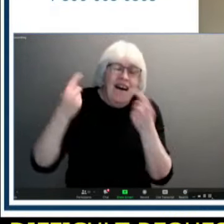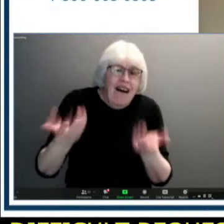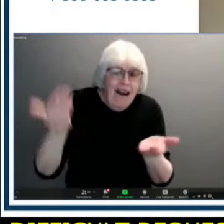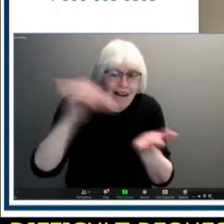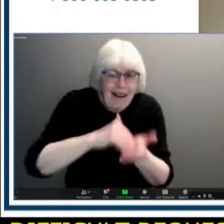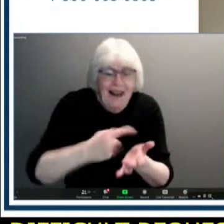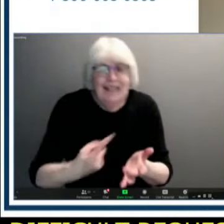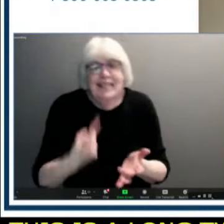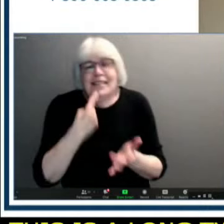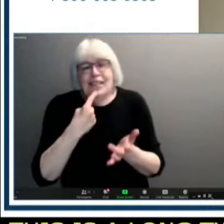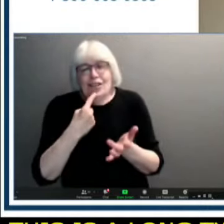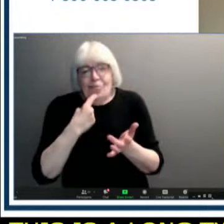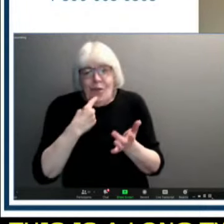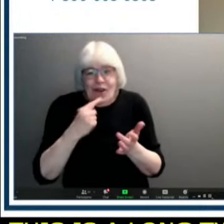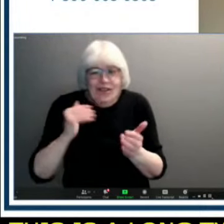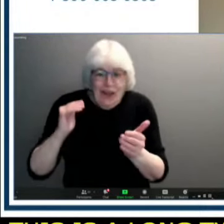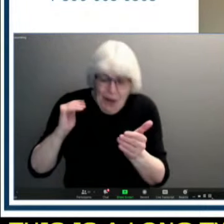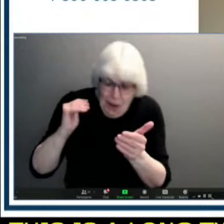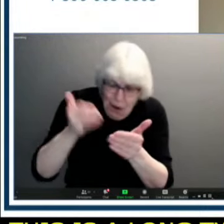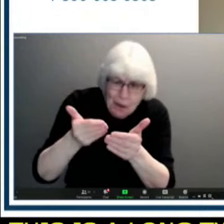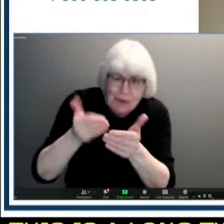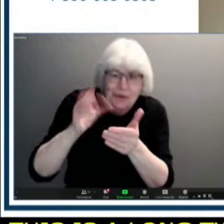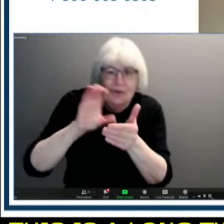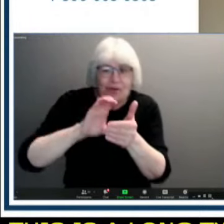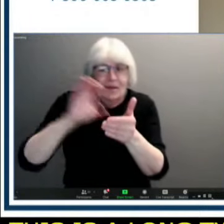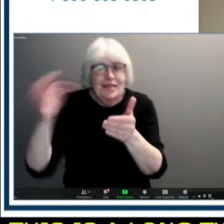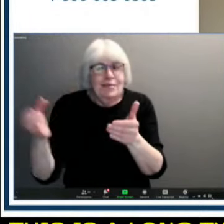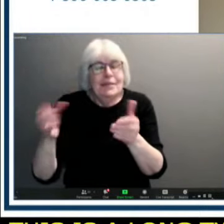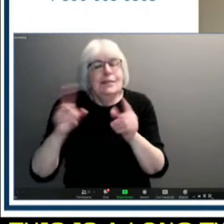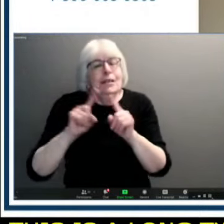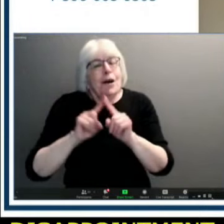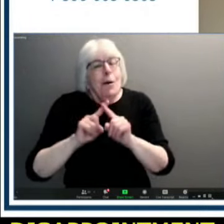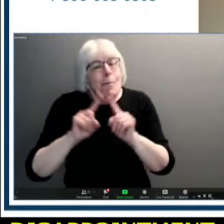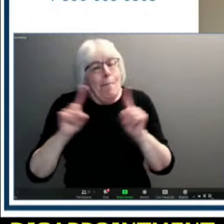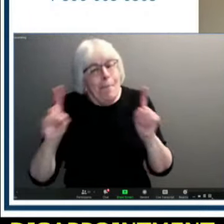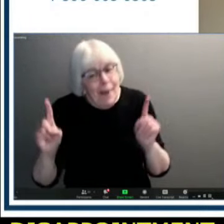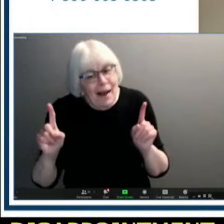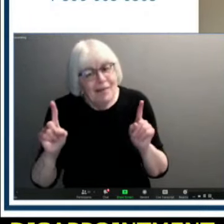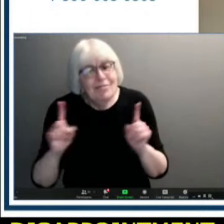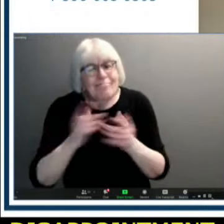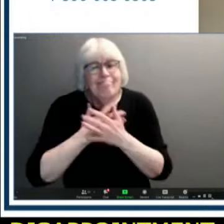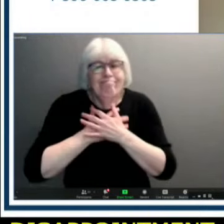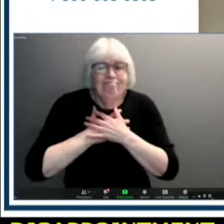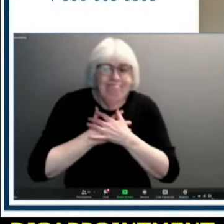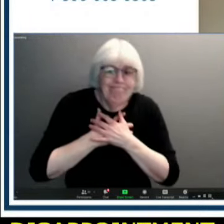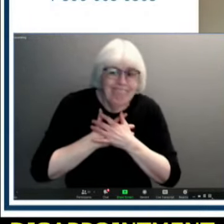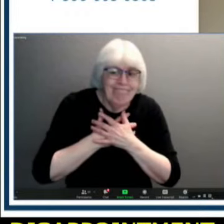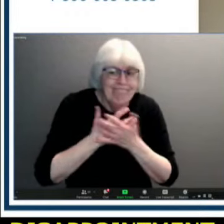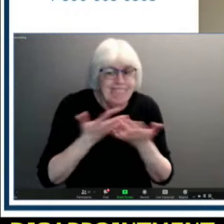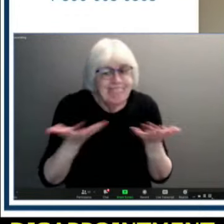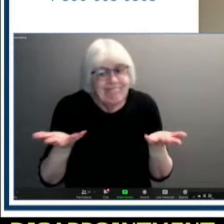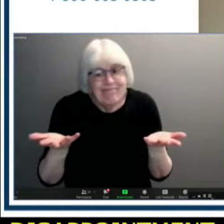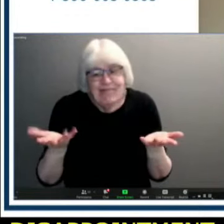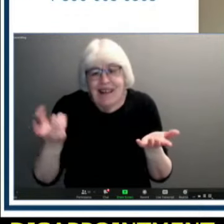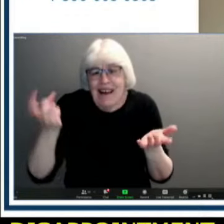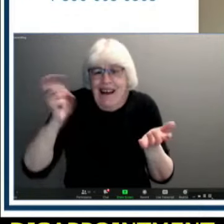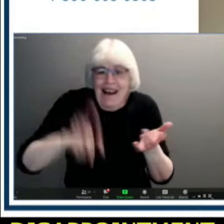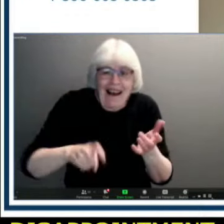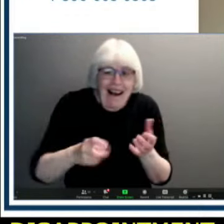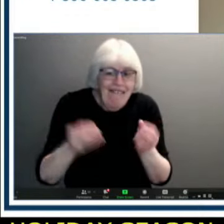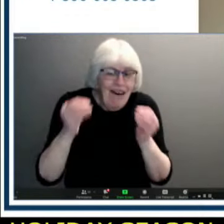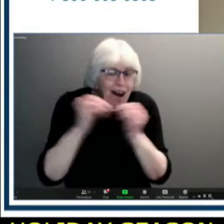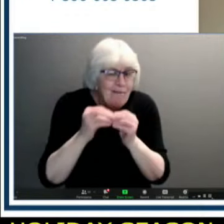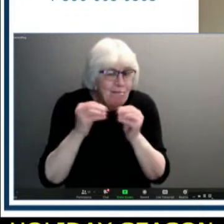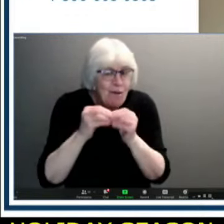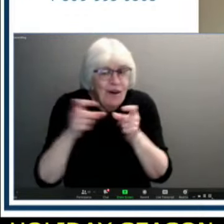season. But that is our reality, and we have to deal with it. So I hope you take advantage